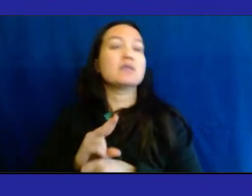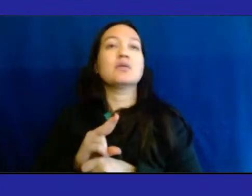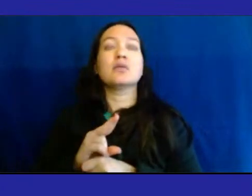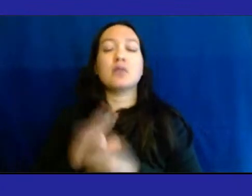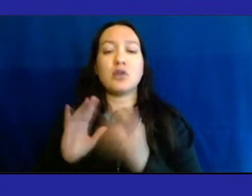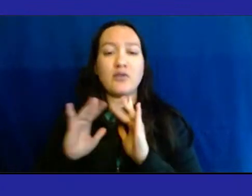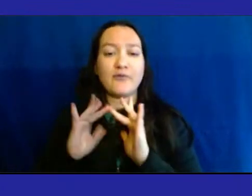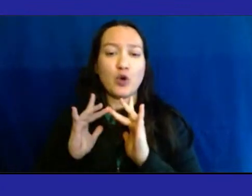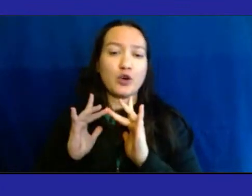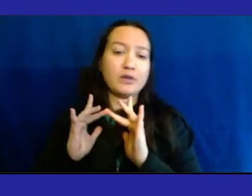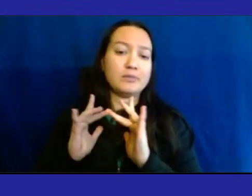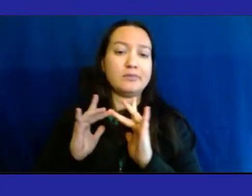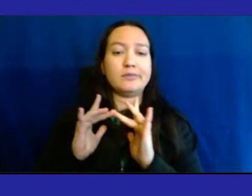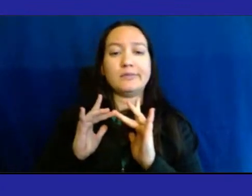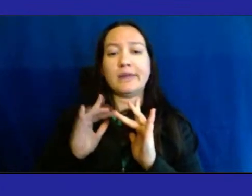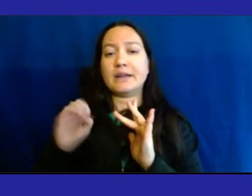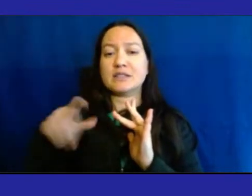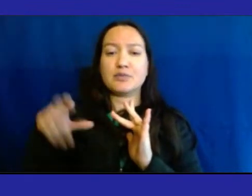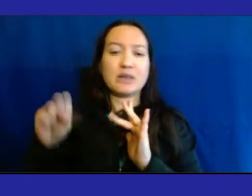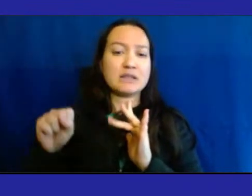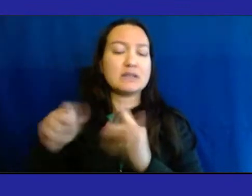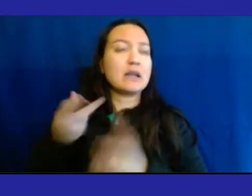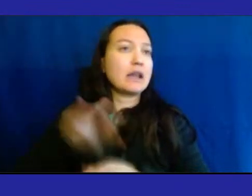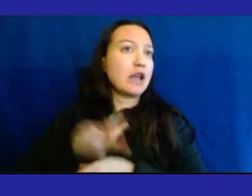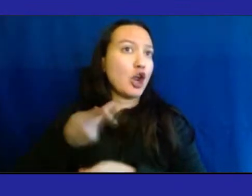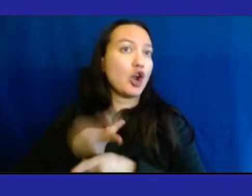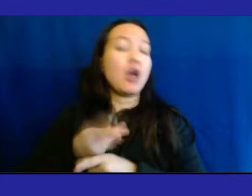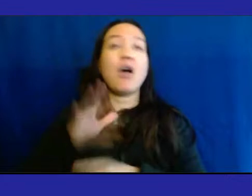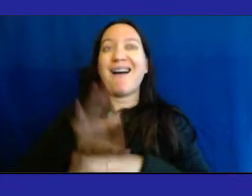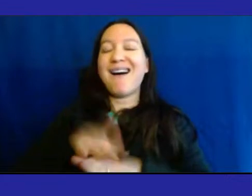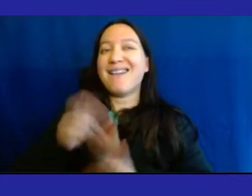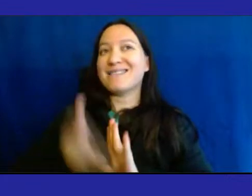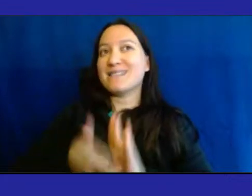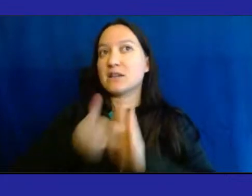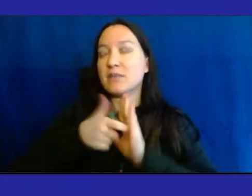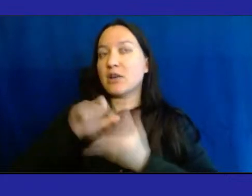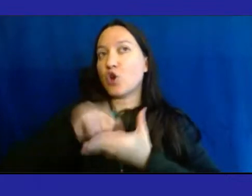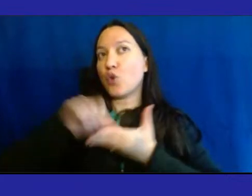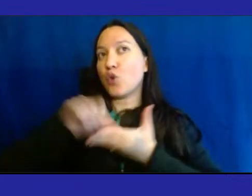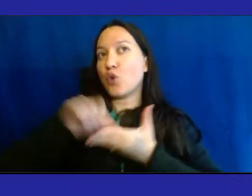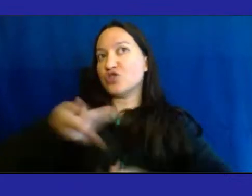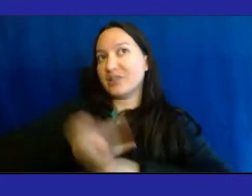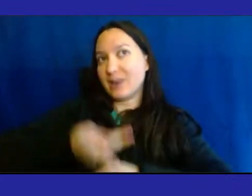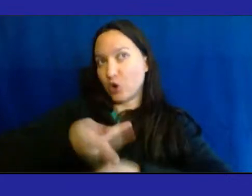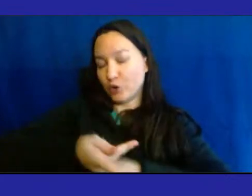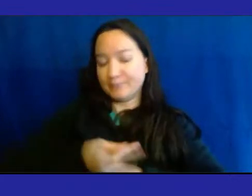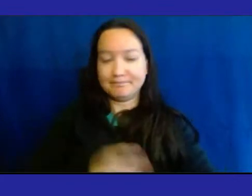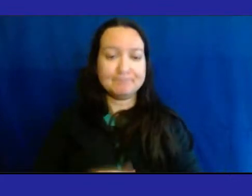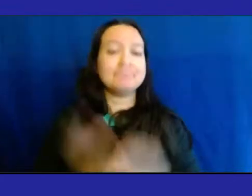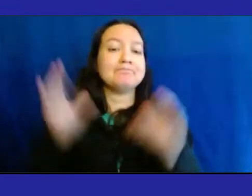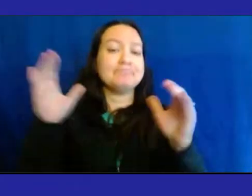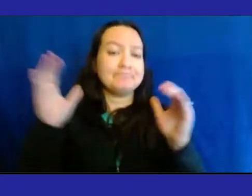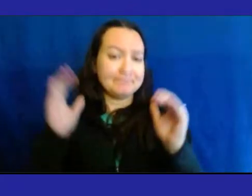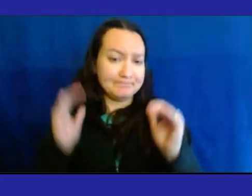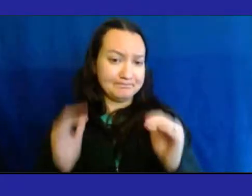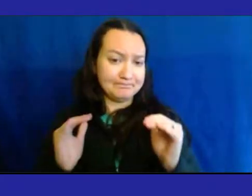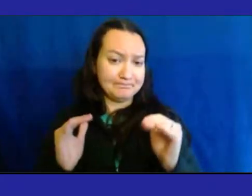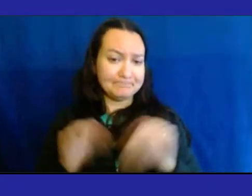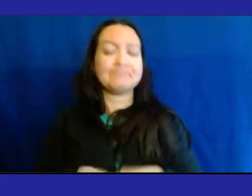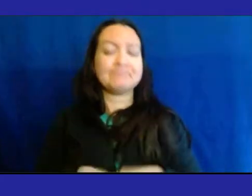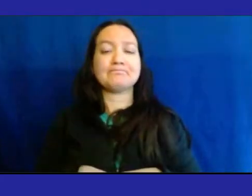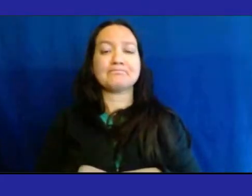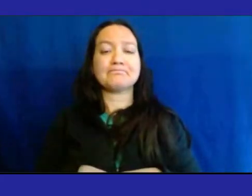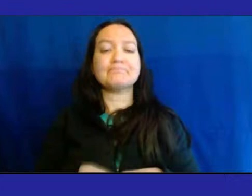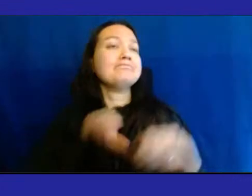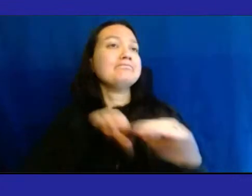Care platform to offer virtual on-demand abortion care. So next I'll go somewhat quickly through access